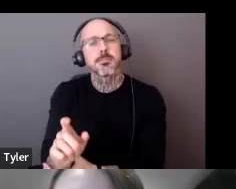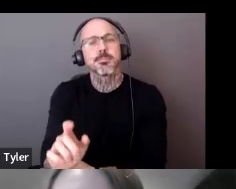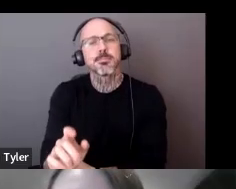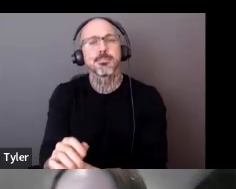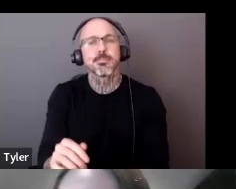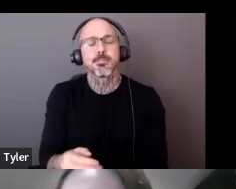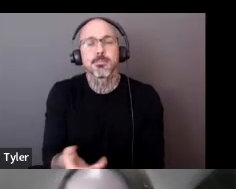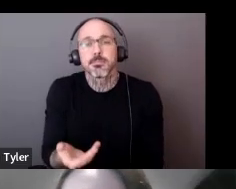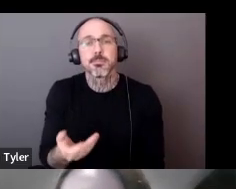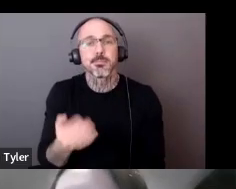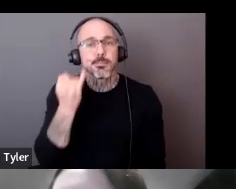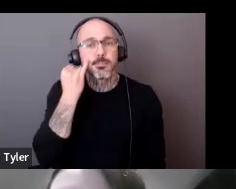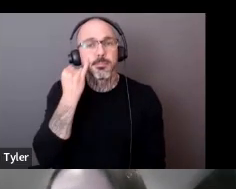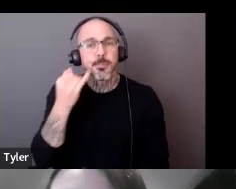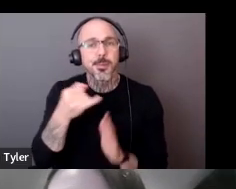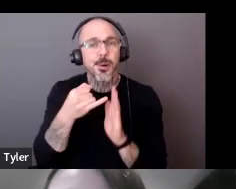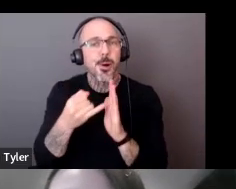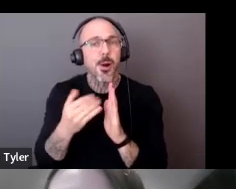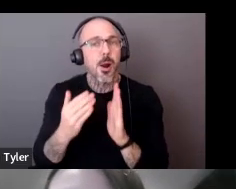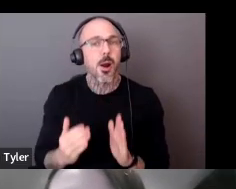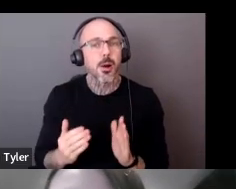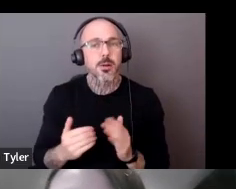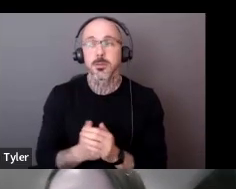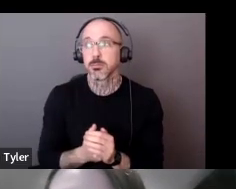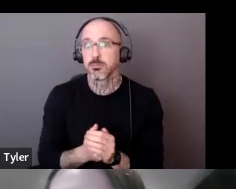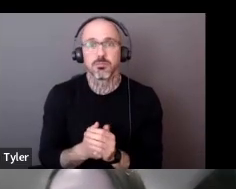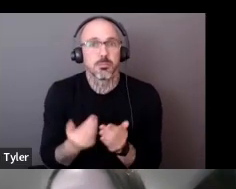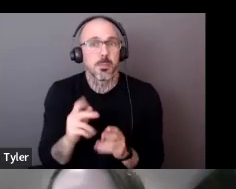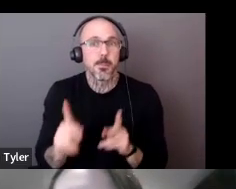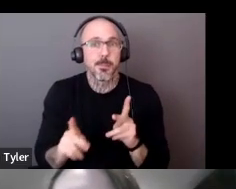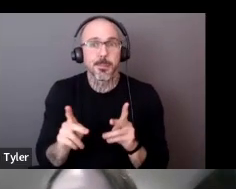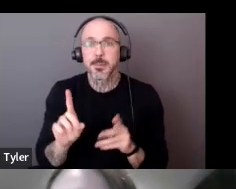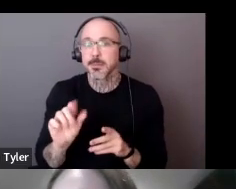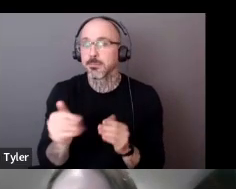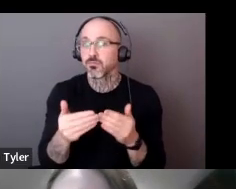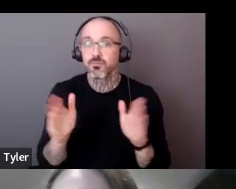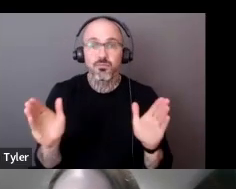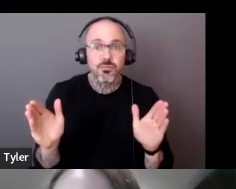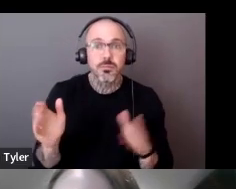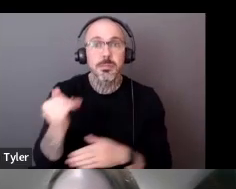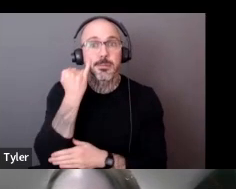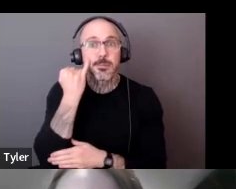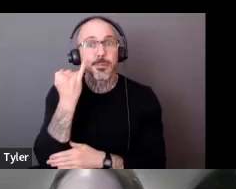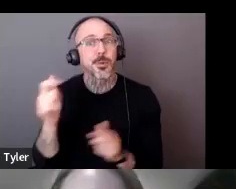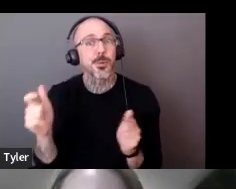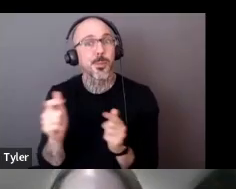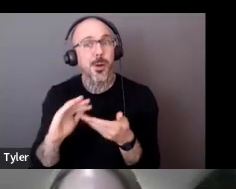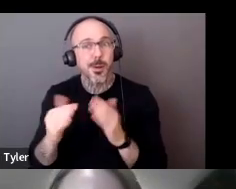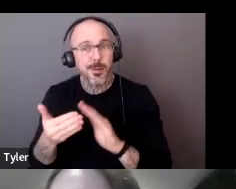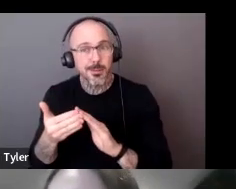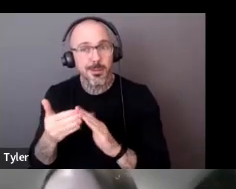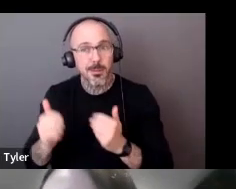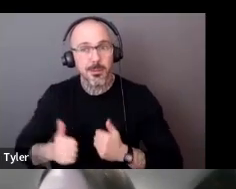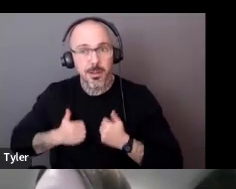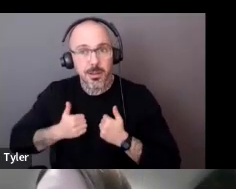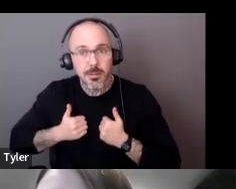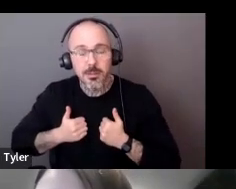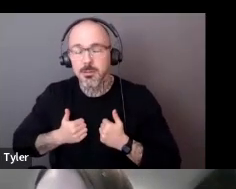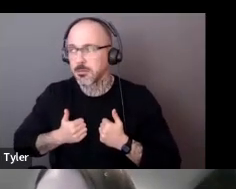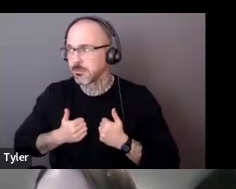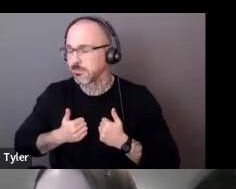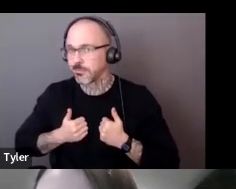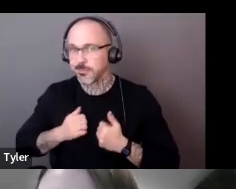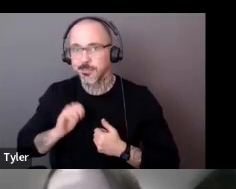live in a small town or just people with disabilities who are looking for employment face the same challenges as maybe someone